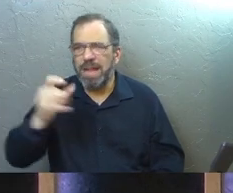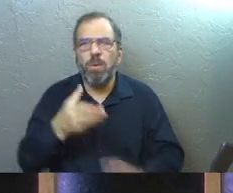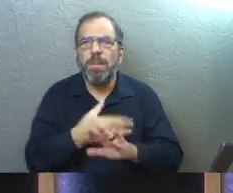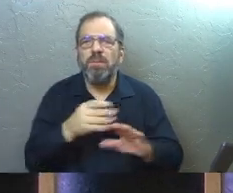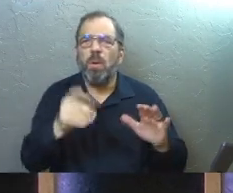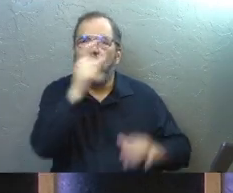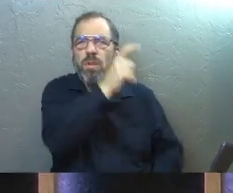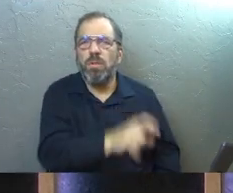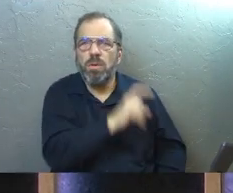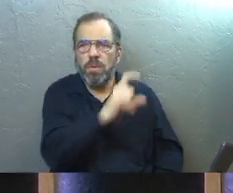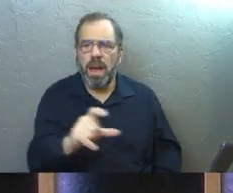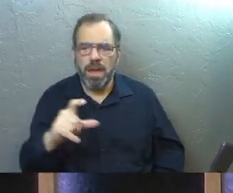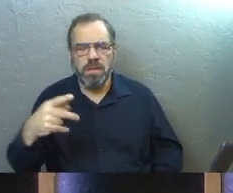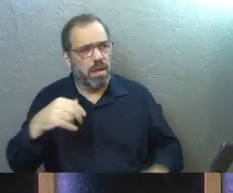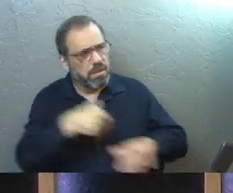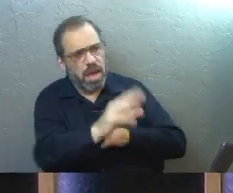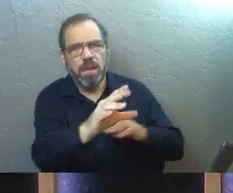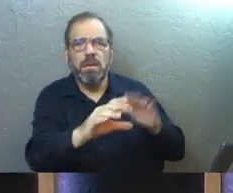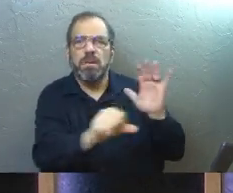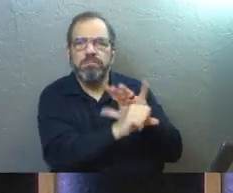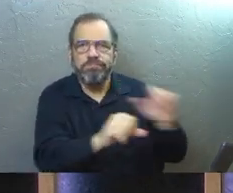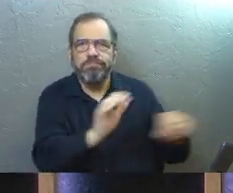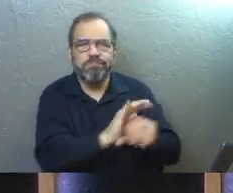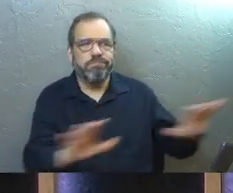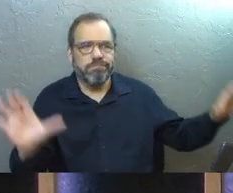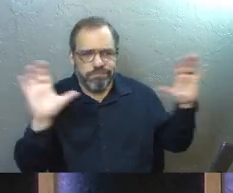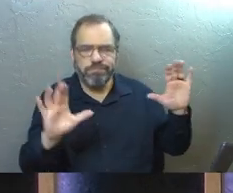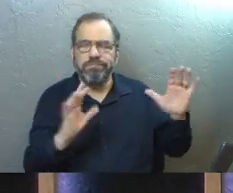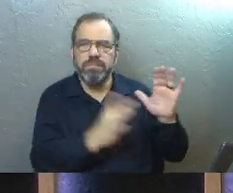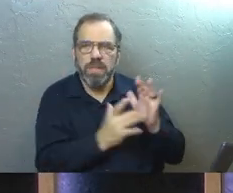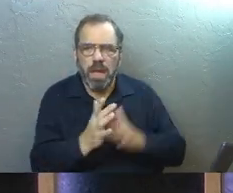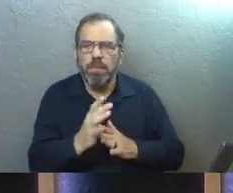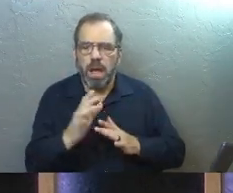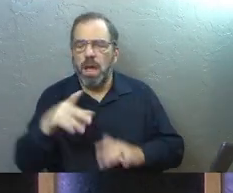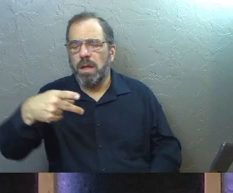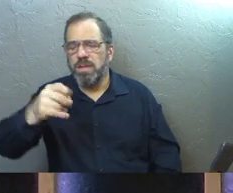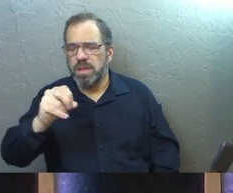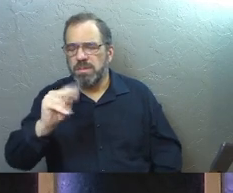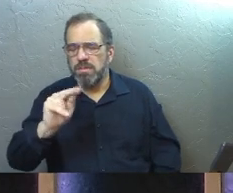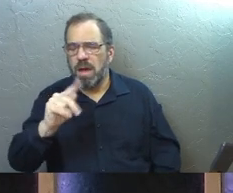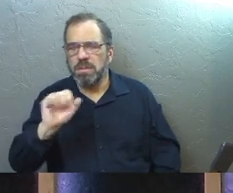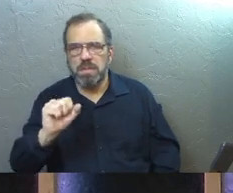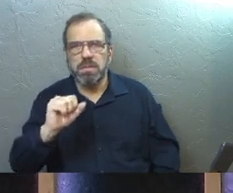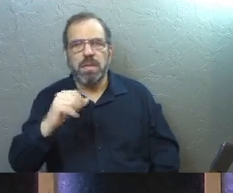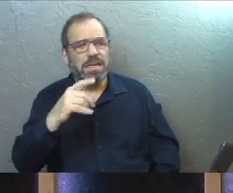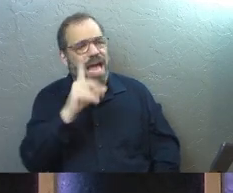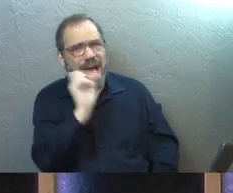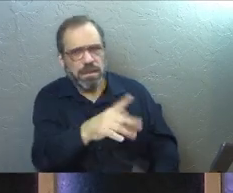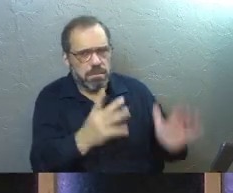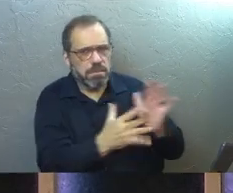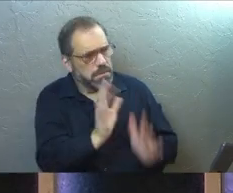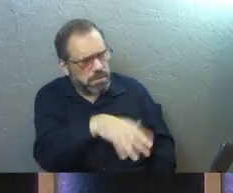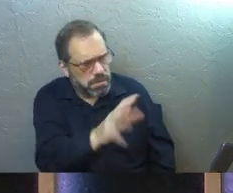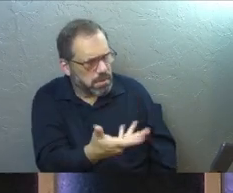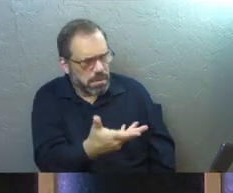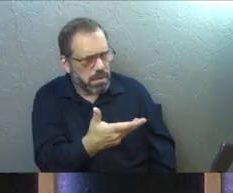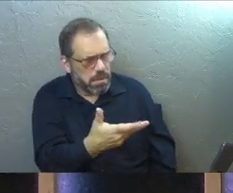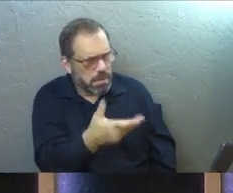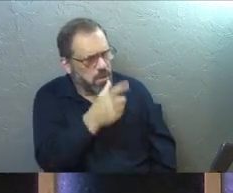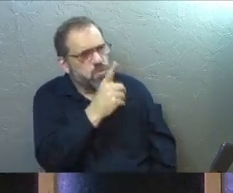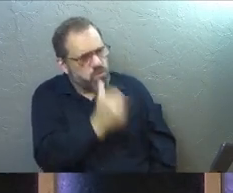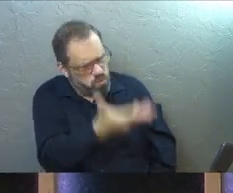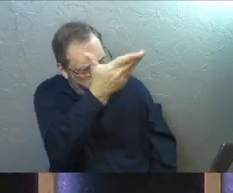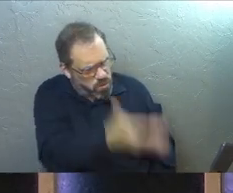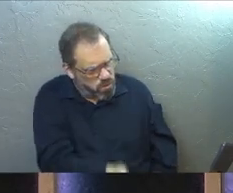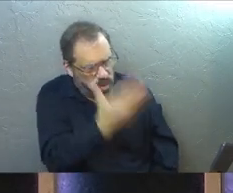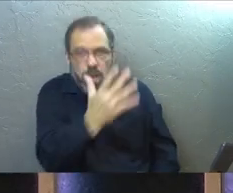and Pilate sends him there and condemns him. But Pilate's interviewing Jesus before the cross and asking Jesus what he's about and who